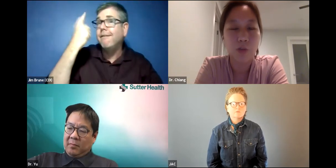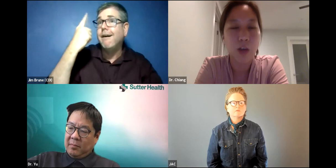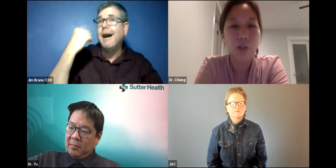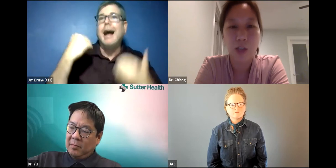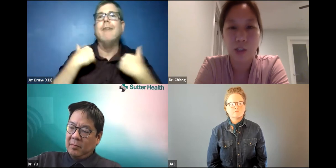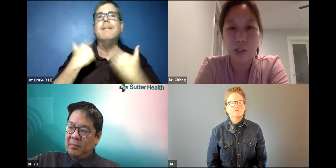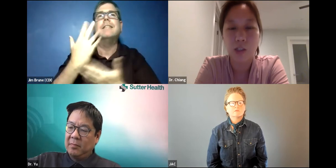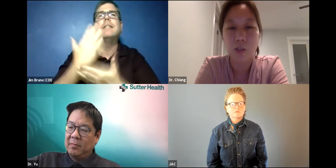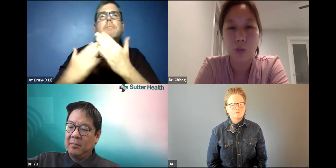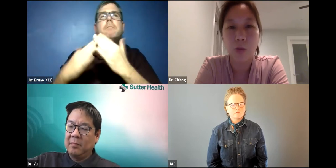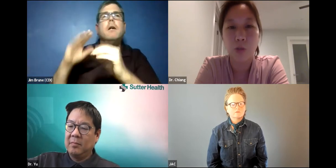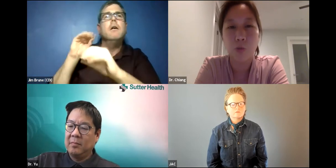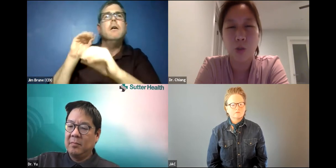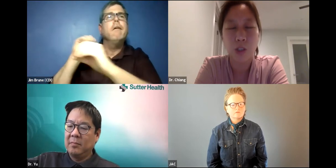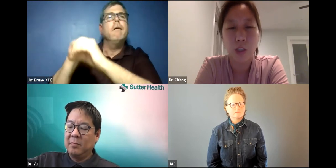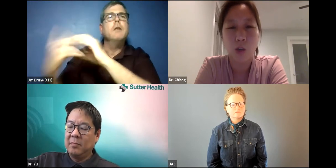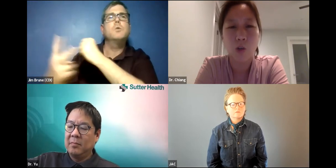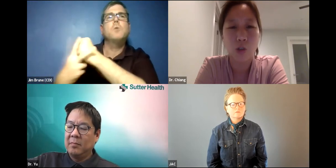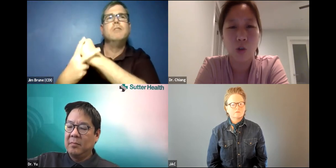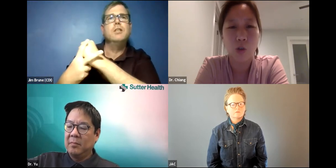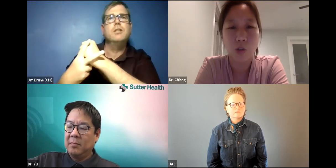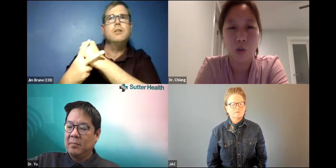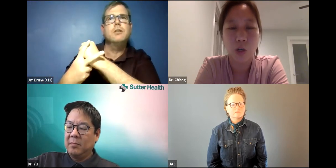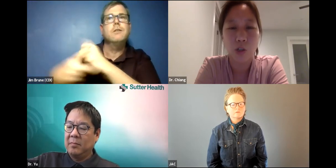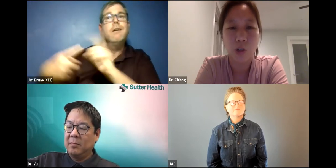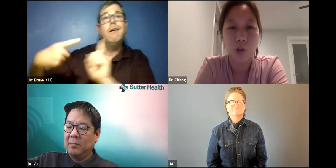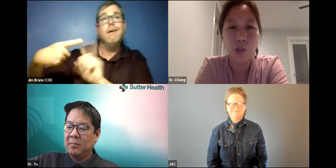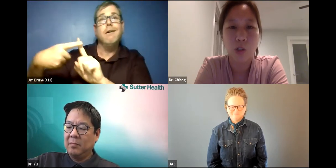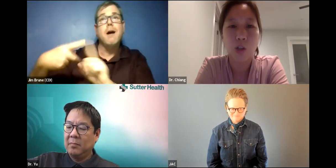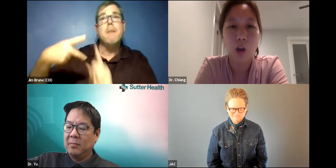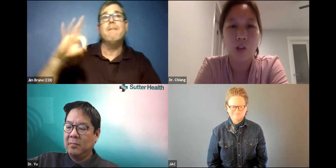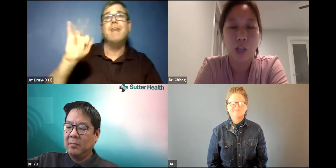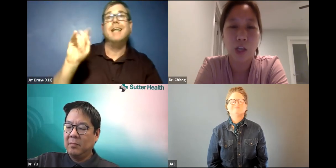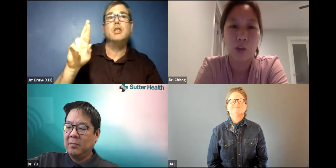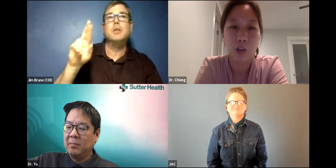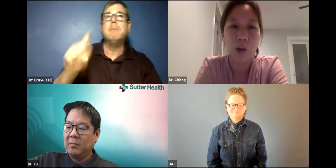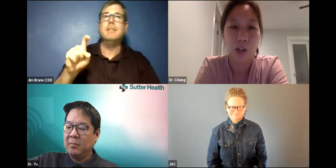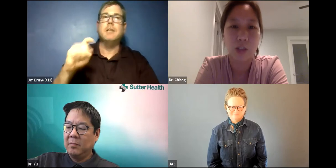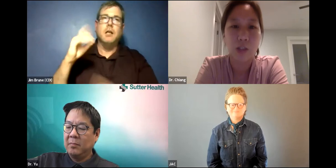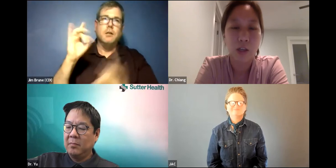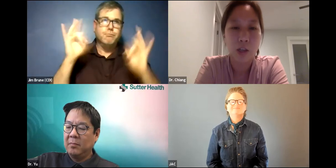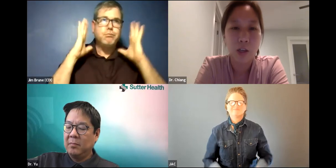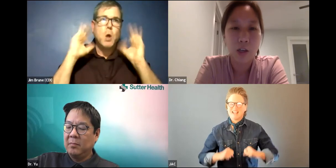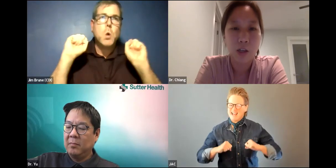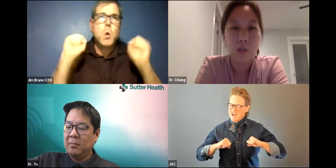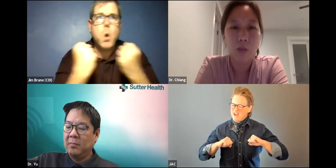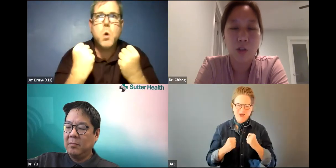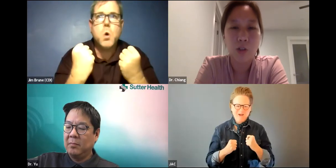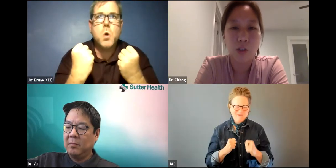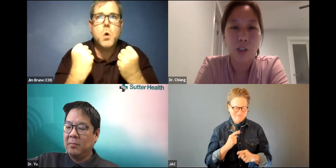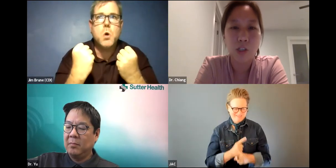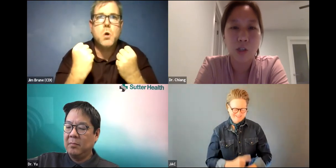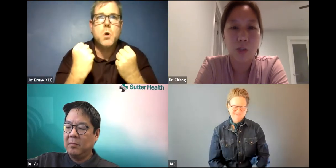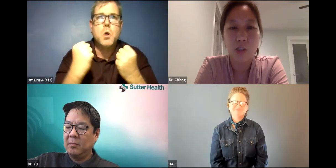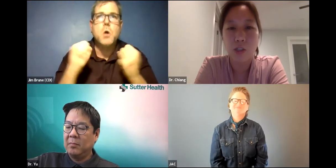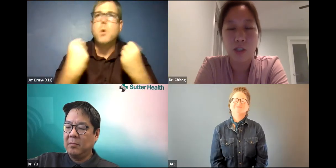guys, but the Pfizer vaccine needs to be put in really like ultra cold storage. So it's a little harder to handle on our end. The Moderna is a